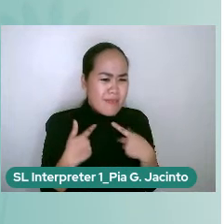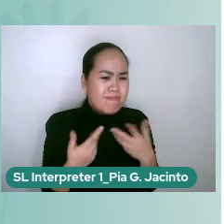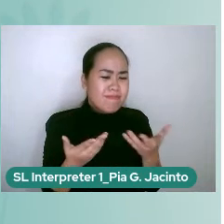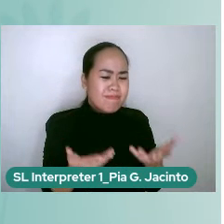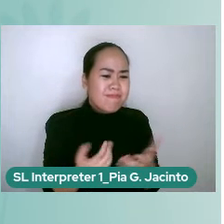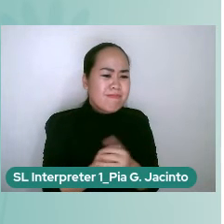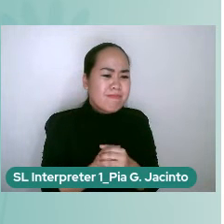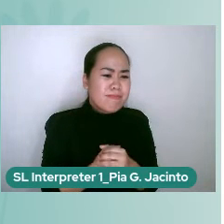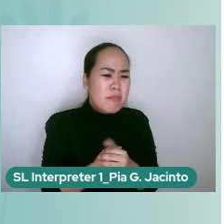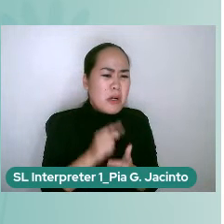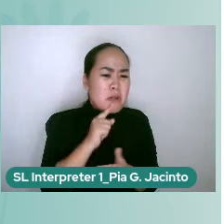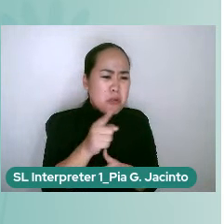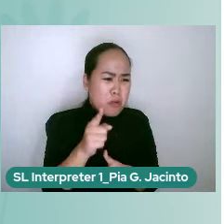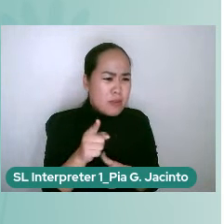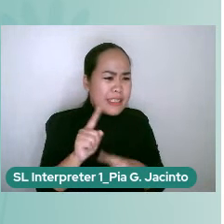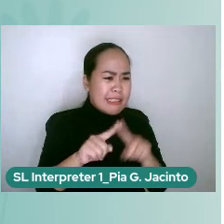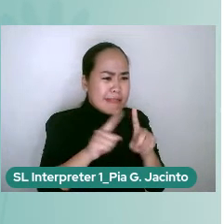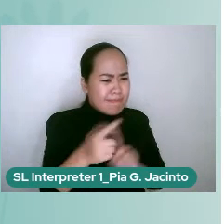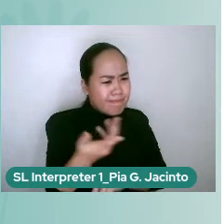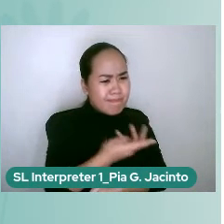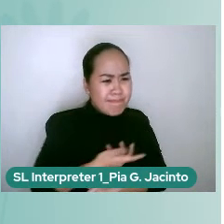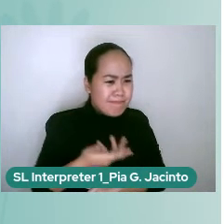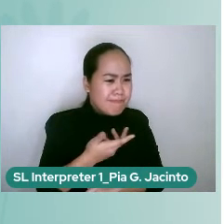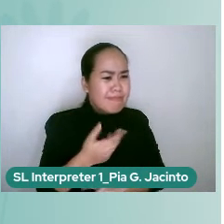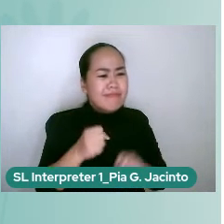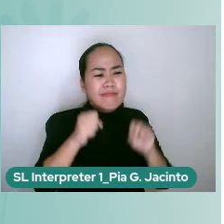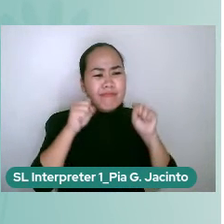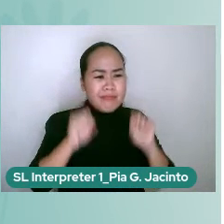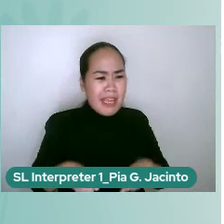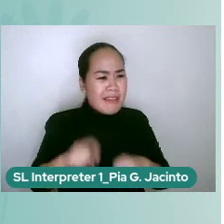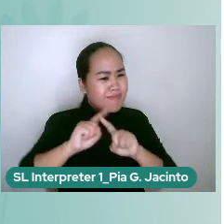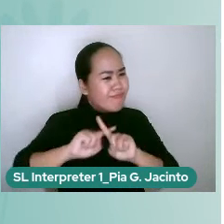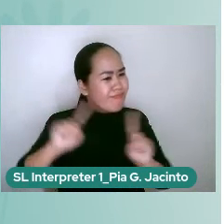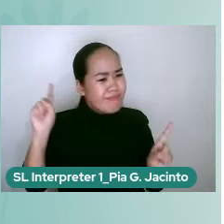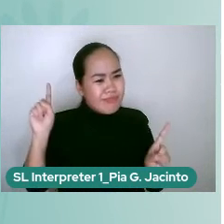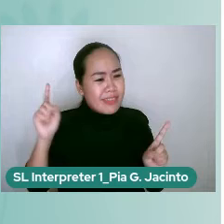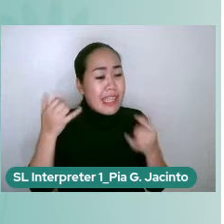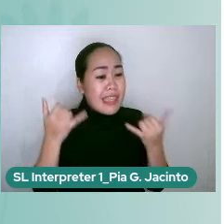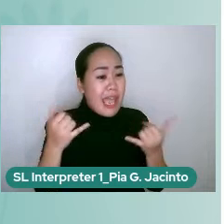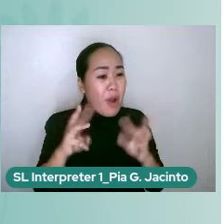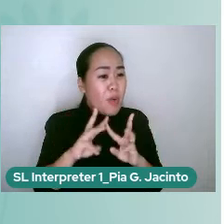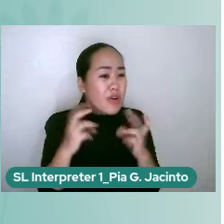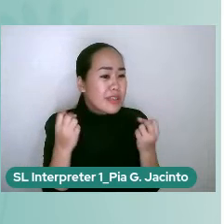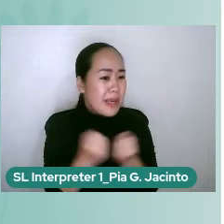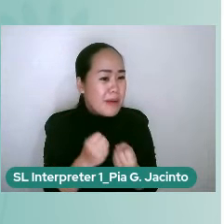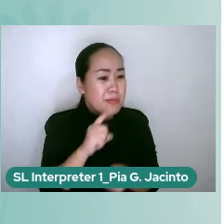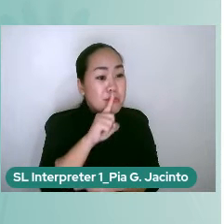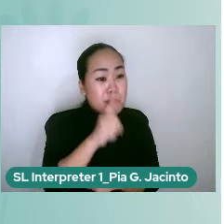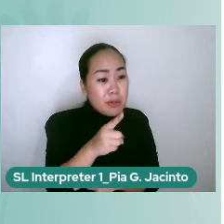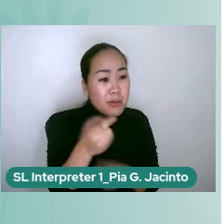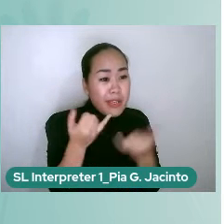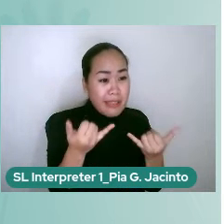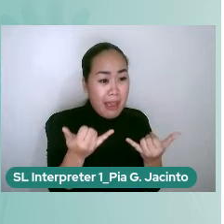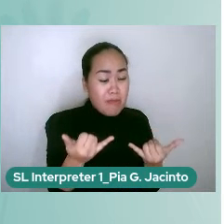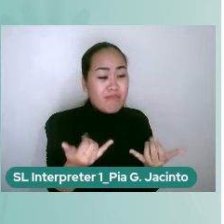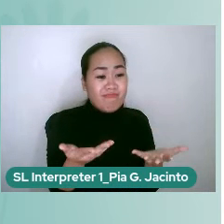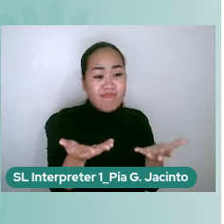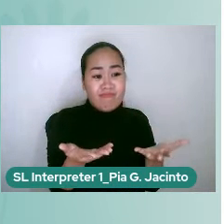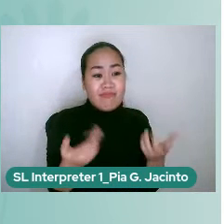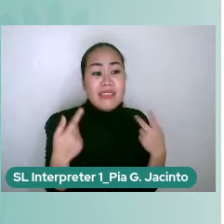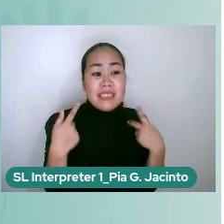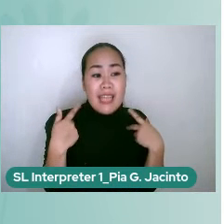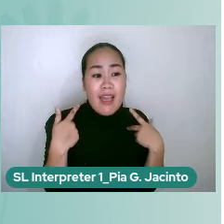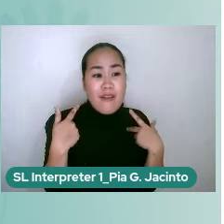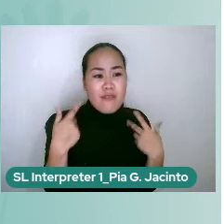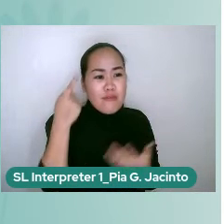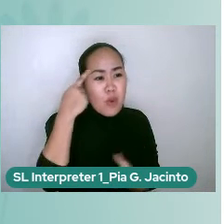set of stakeholders that we can make a difference. That is what this workshop is about. That is why we all stand together in solidarity for women affected